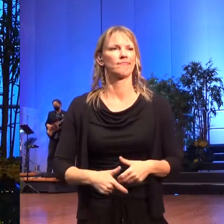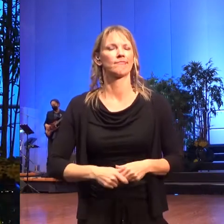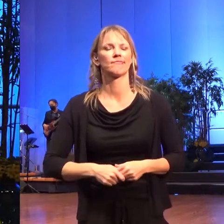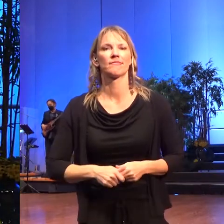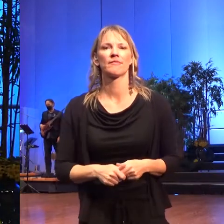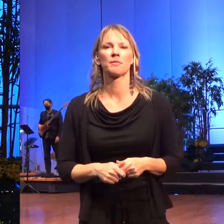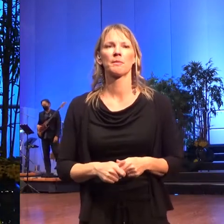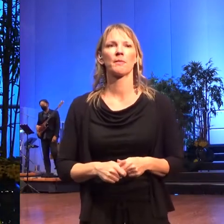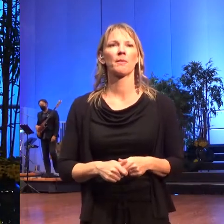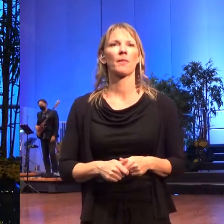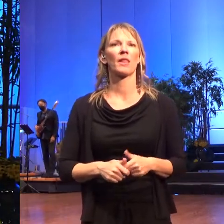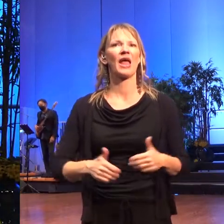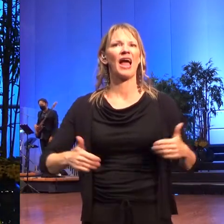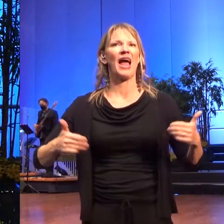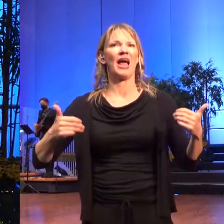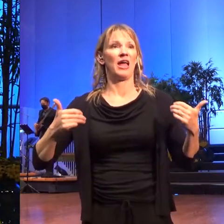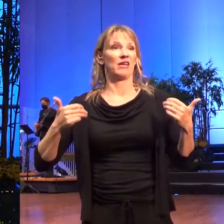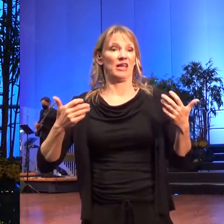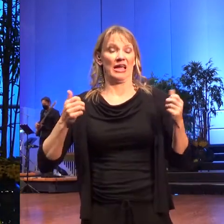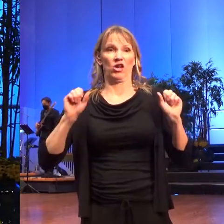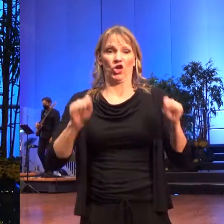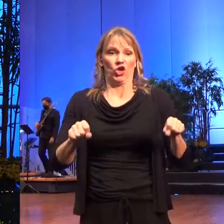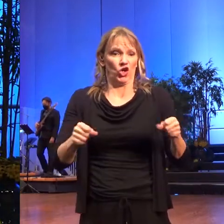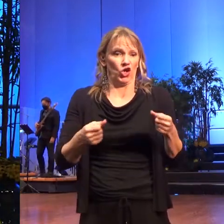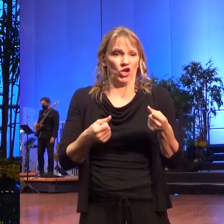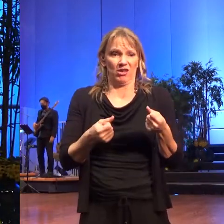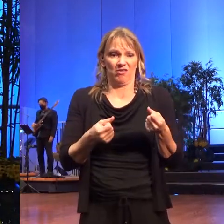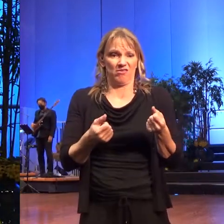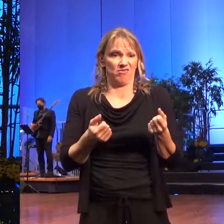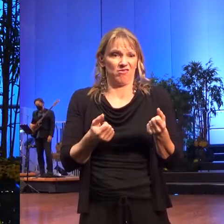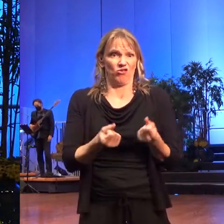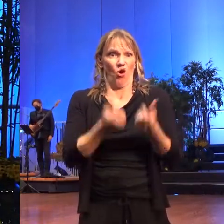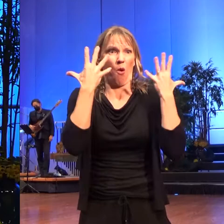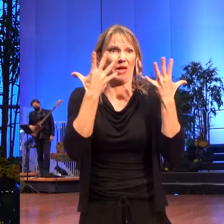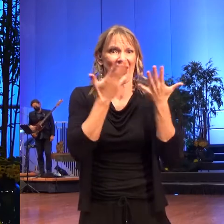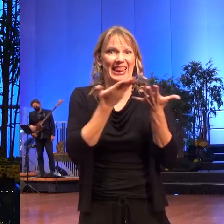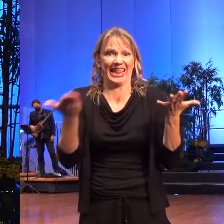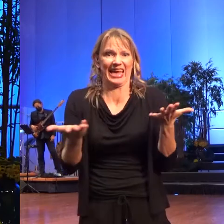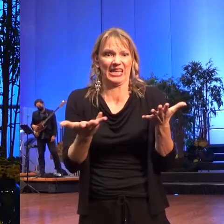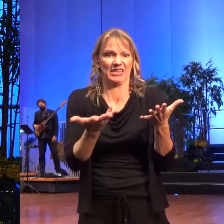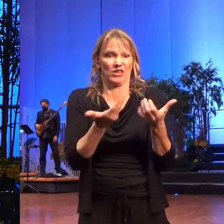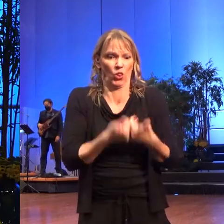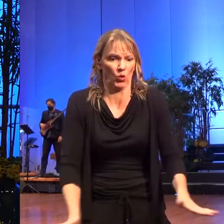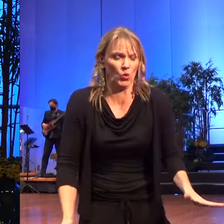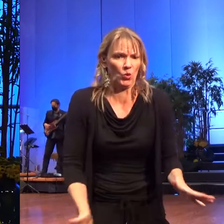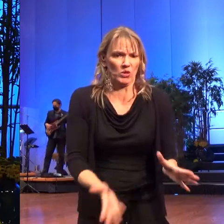We got everything to lose if this ain't it.